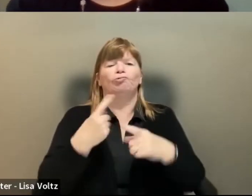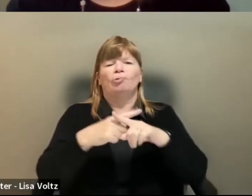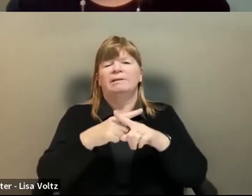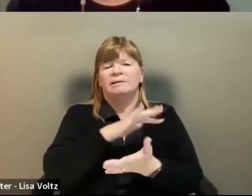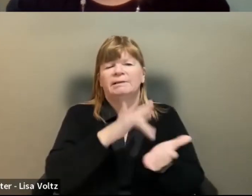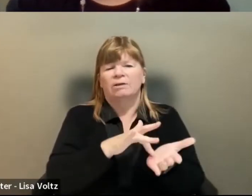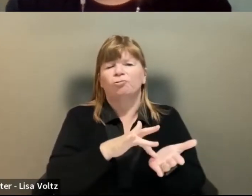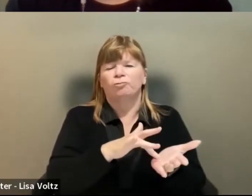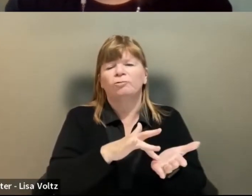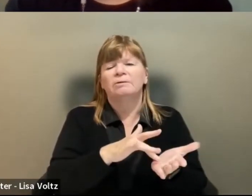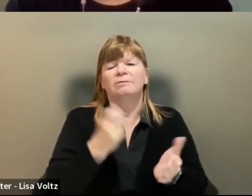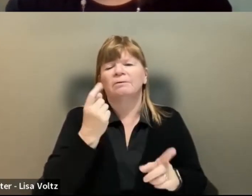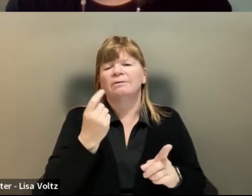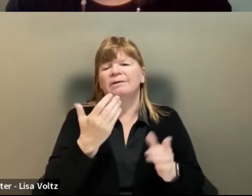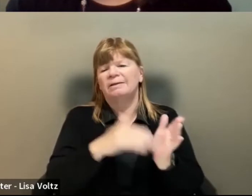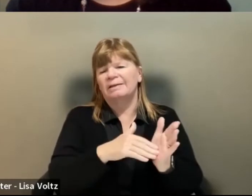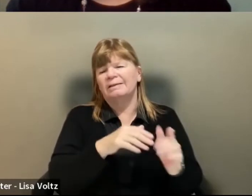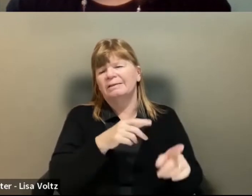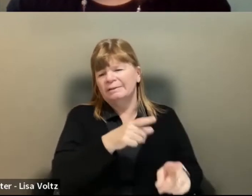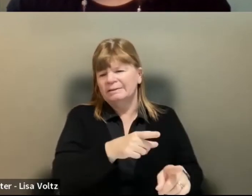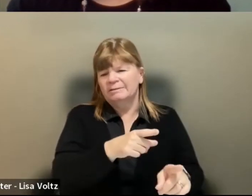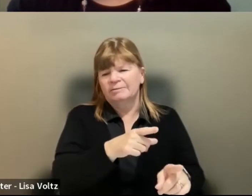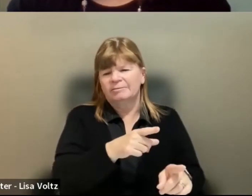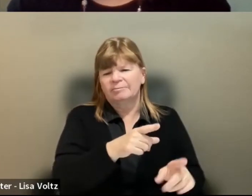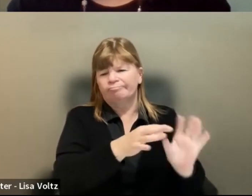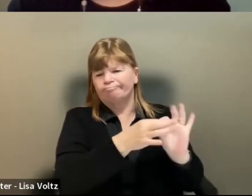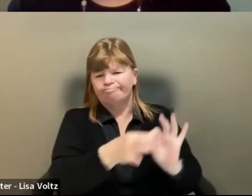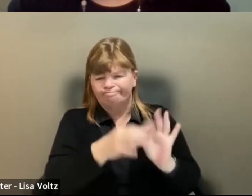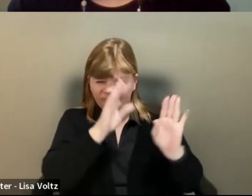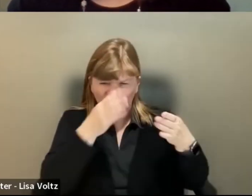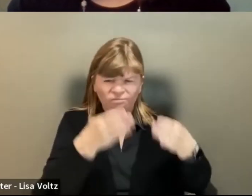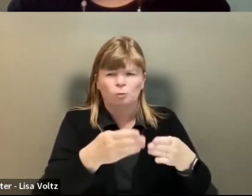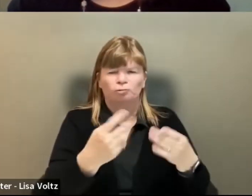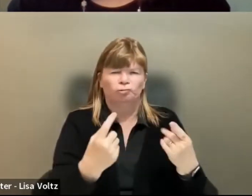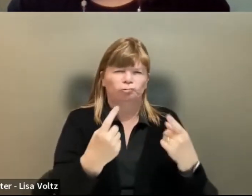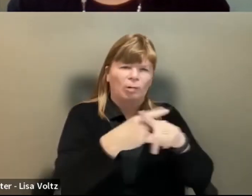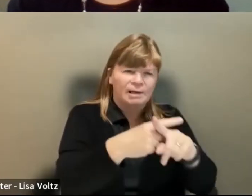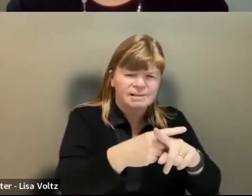are, again, kind of community-based and focused on crisis